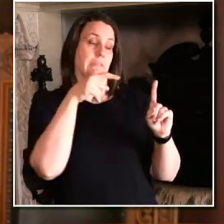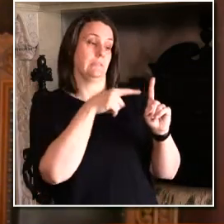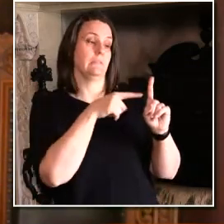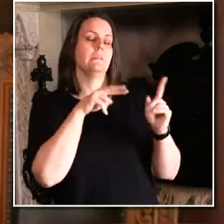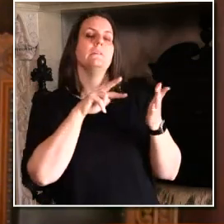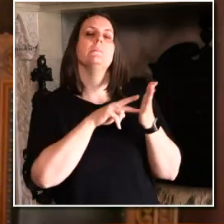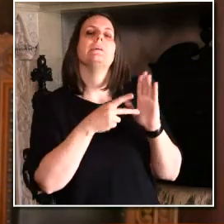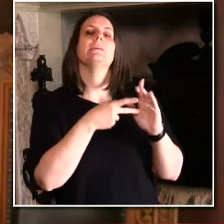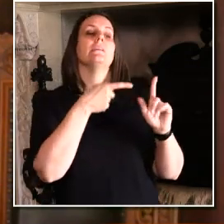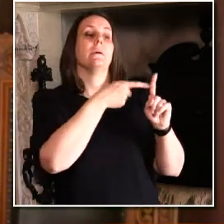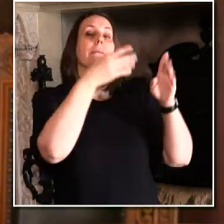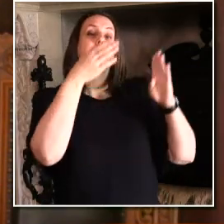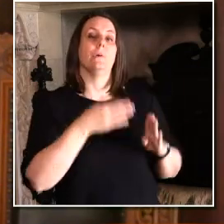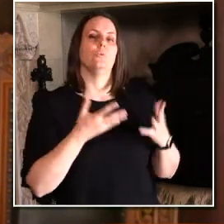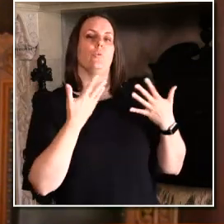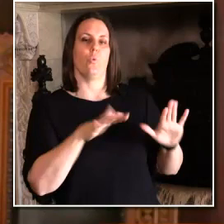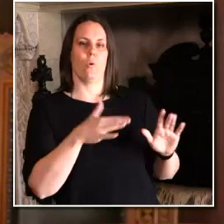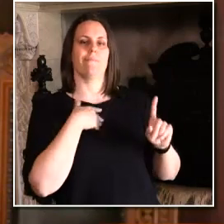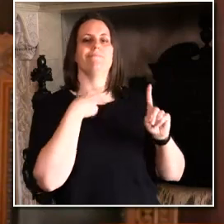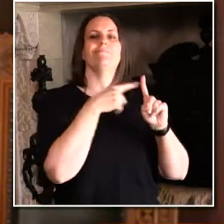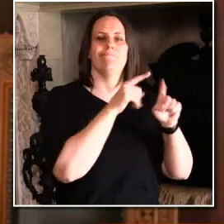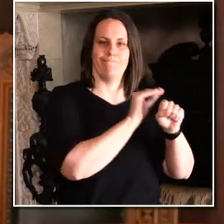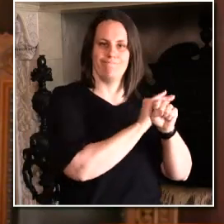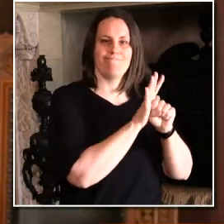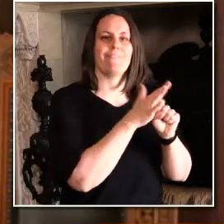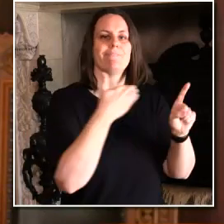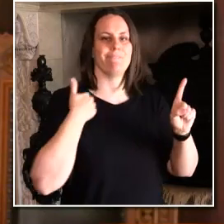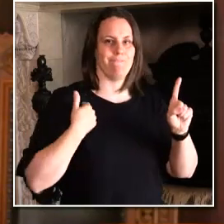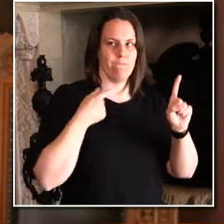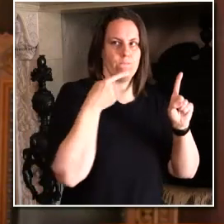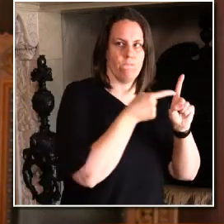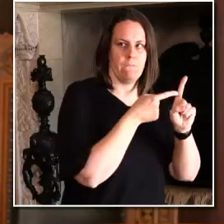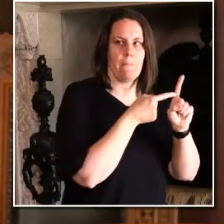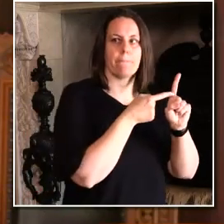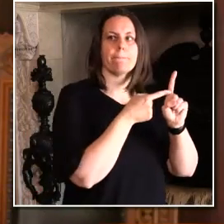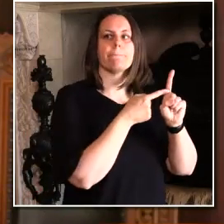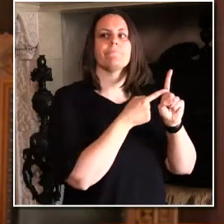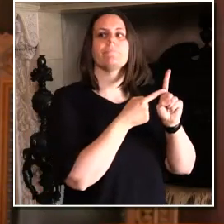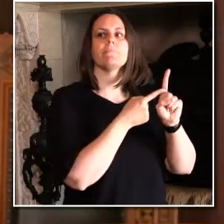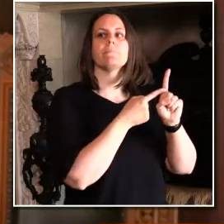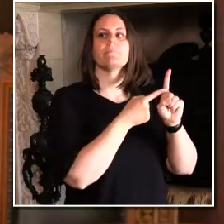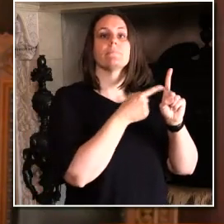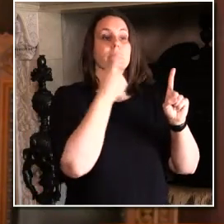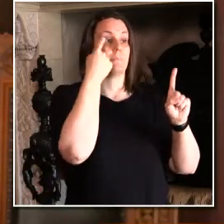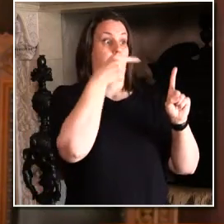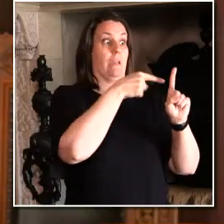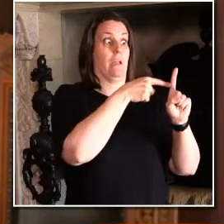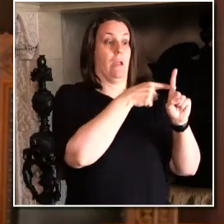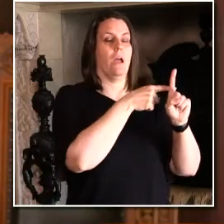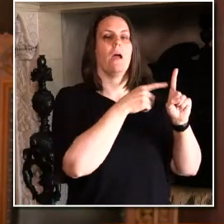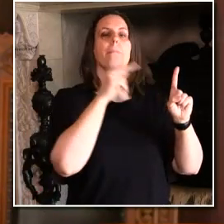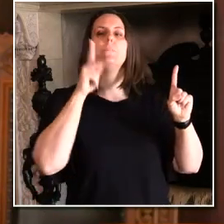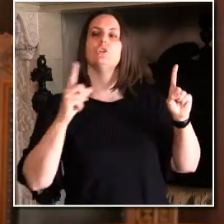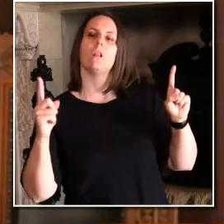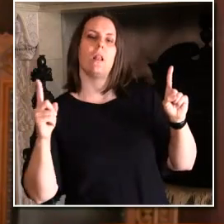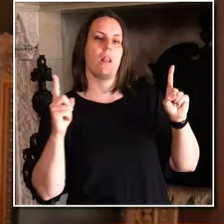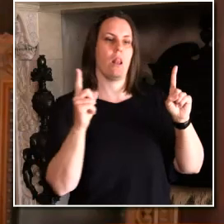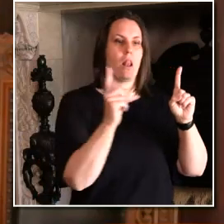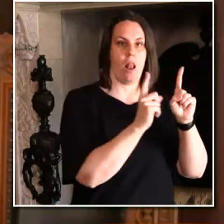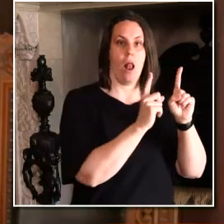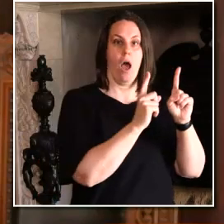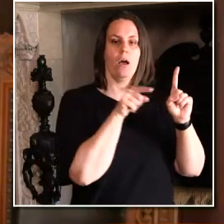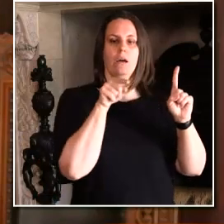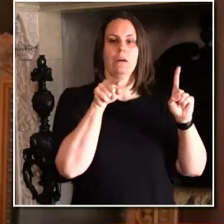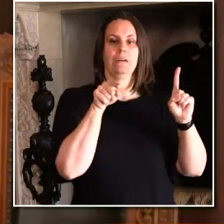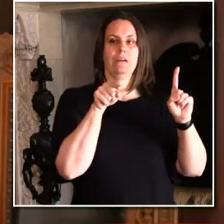close contact of a confirmed case, and so then we would call them a probable case, and they would also be getting an interview, a case interview. And those are people who